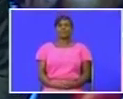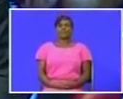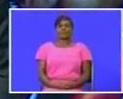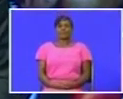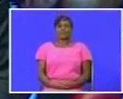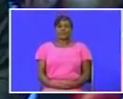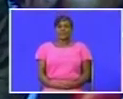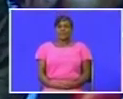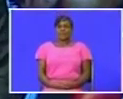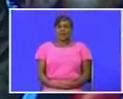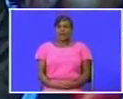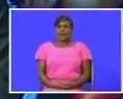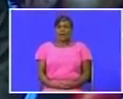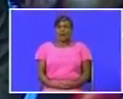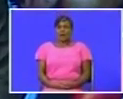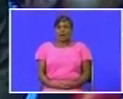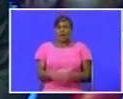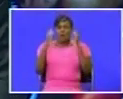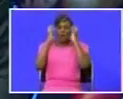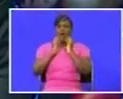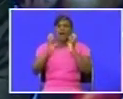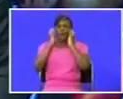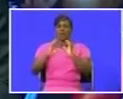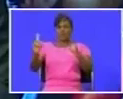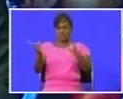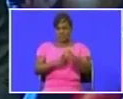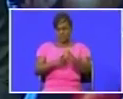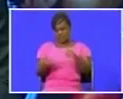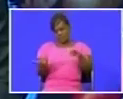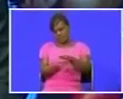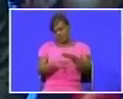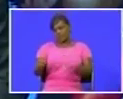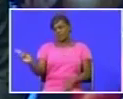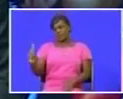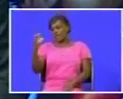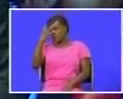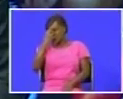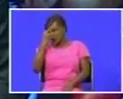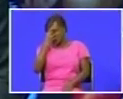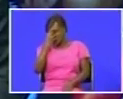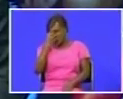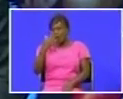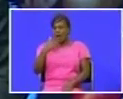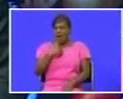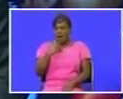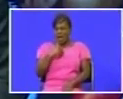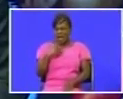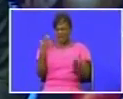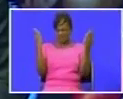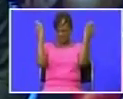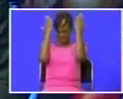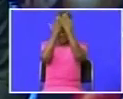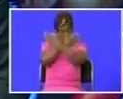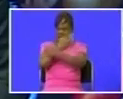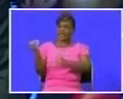Ever since he was named as one of the Ocampo Six, the man who is now Kenya's Deputy President William Ruto has had a dark cloud, so to speak,